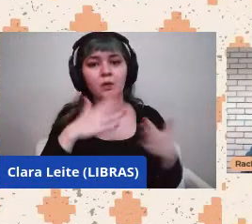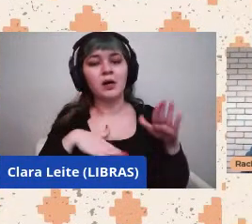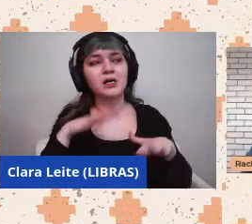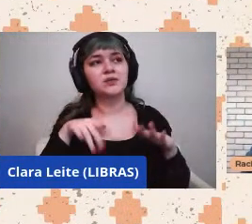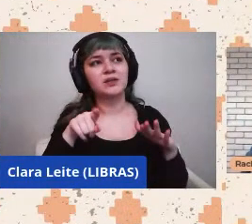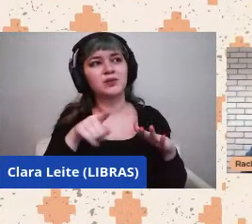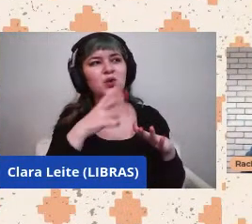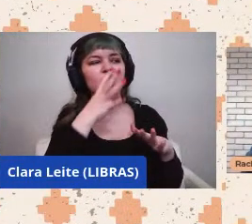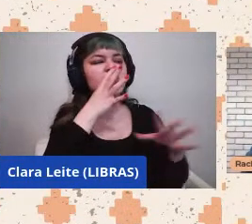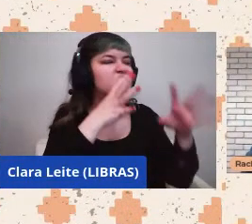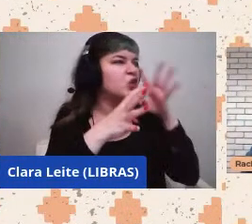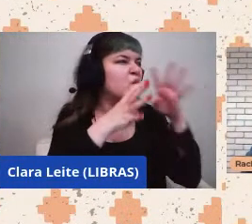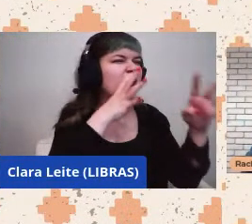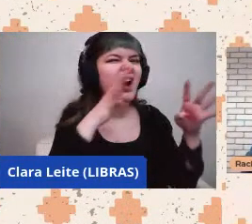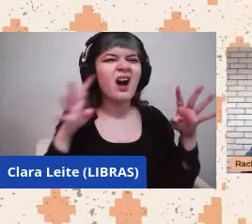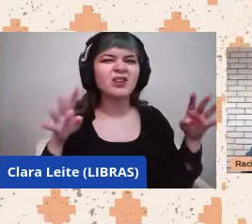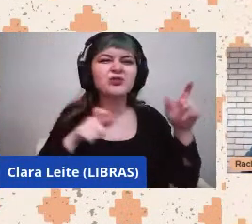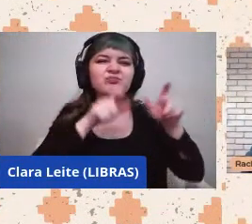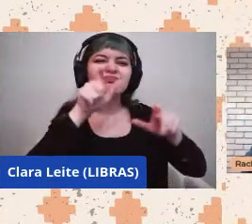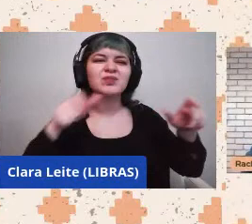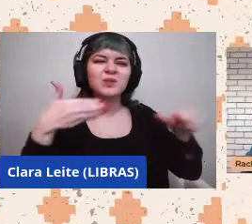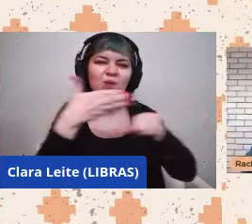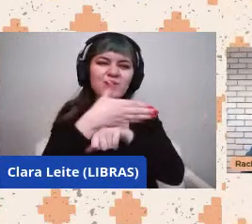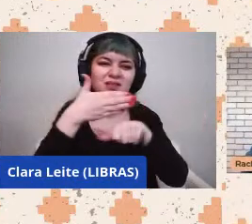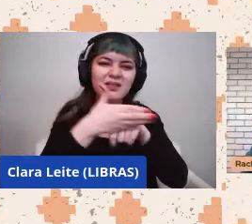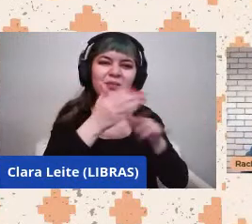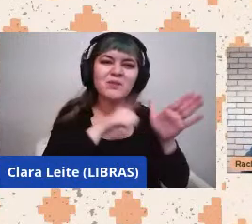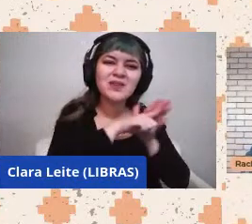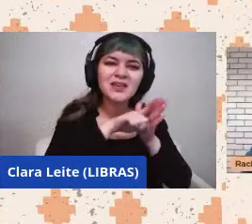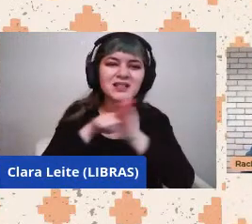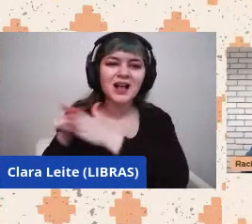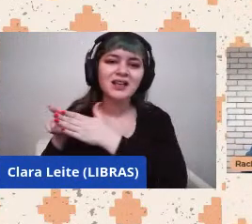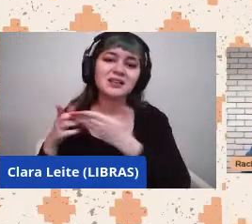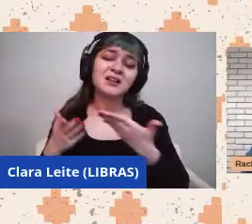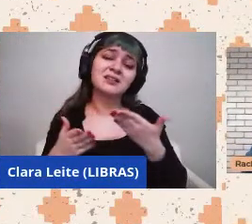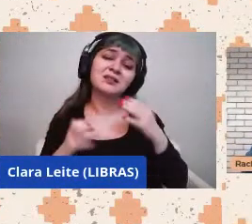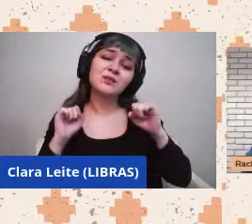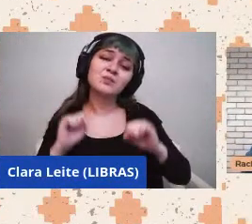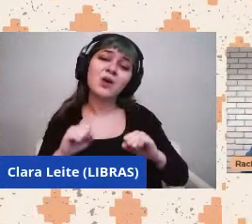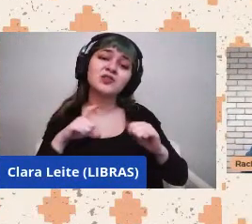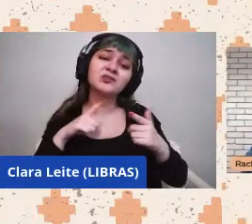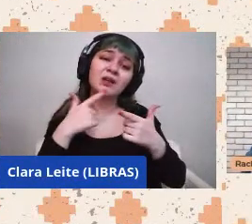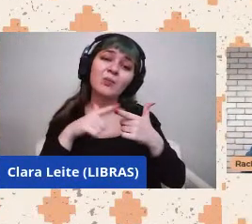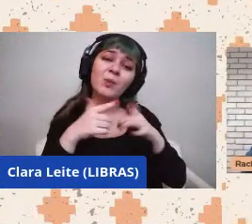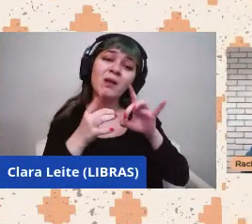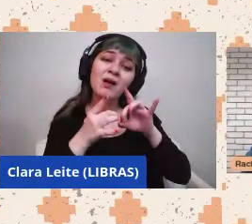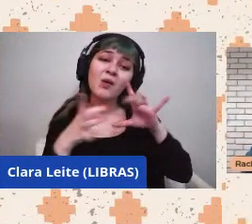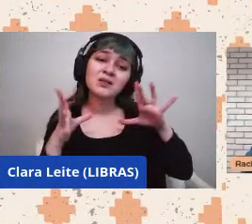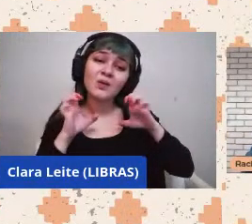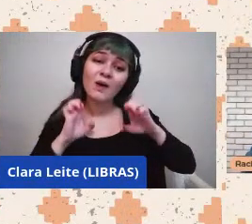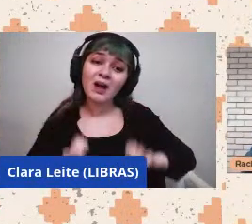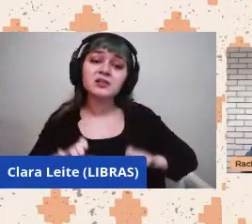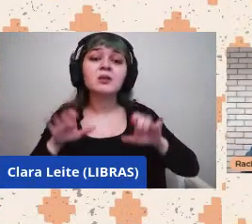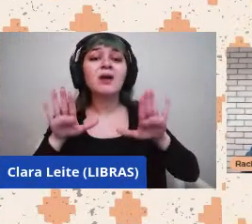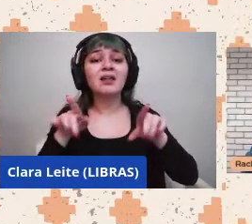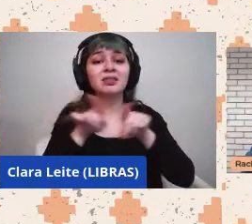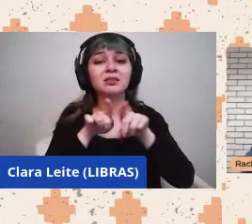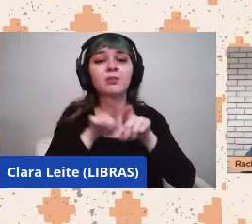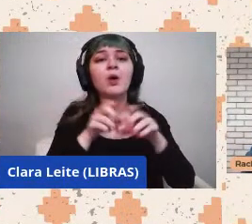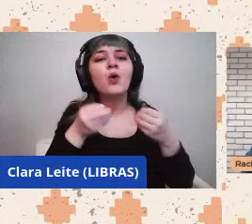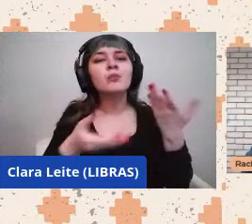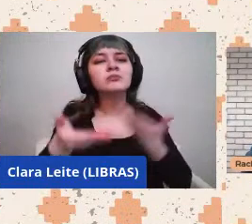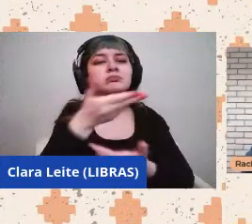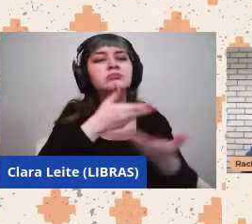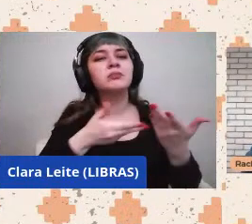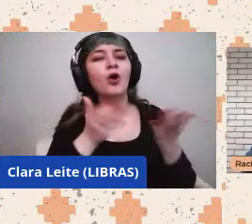you might be making judgments about some of your participants, which might have kind of ethical repercussions, but also how you treat your co-authors and